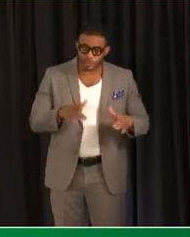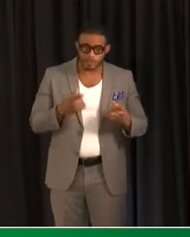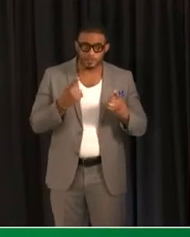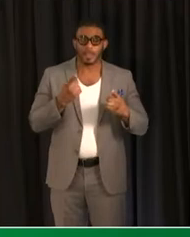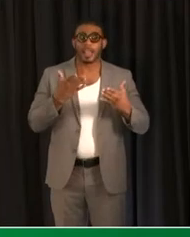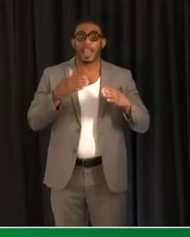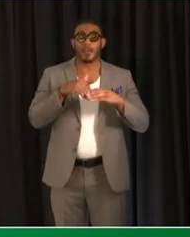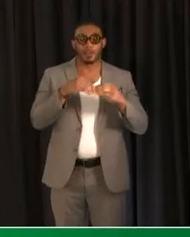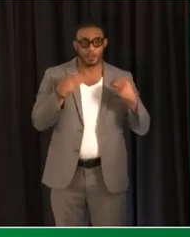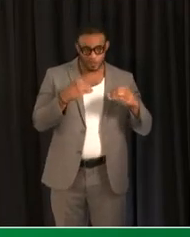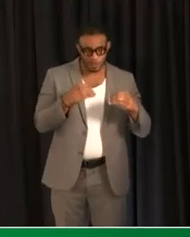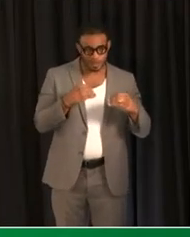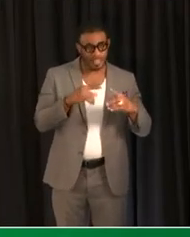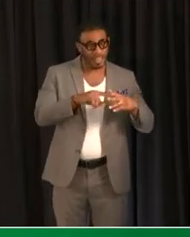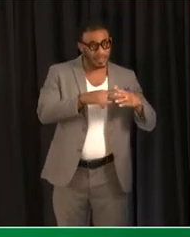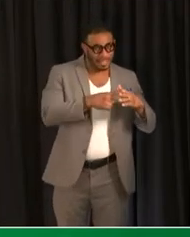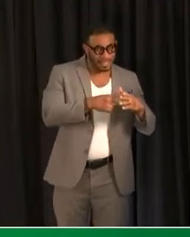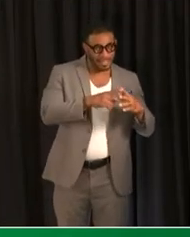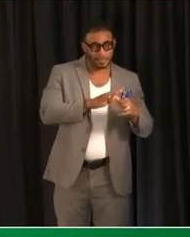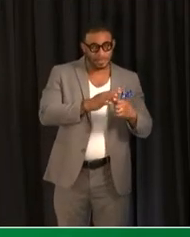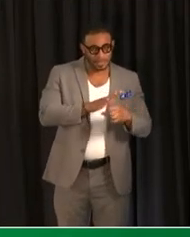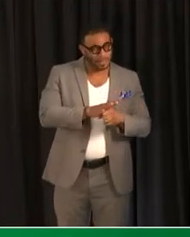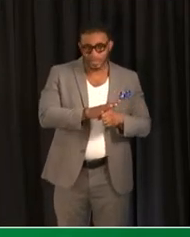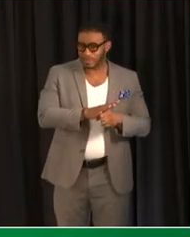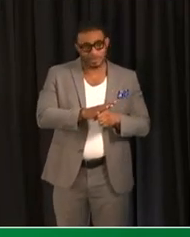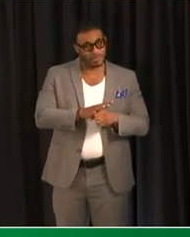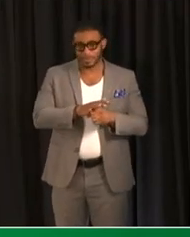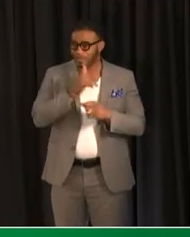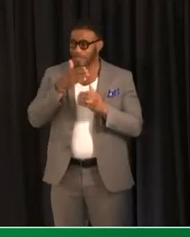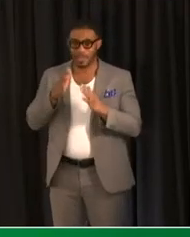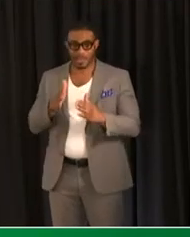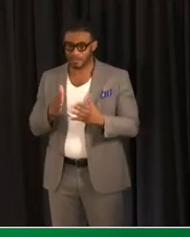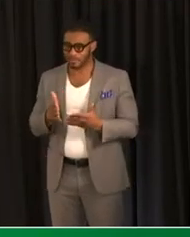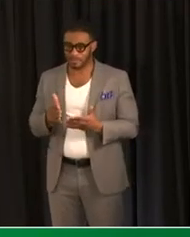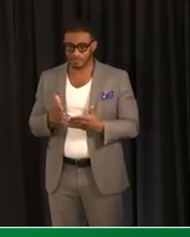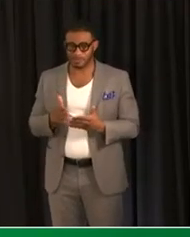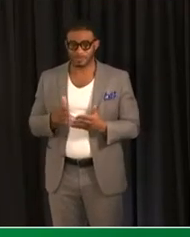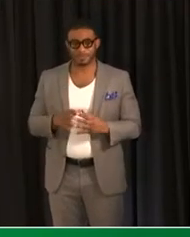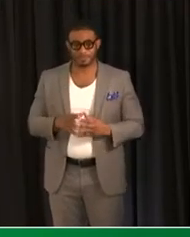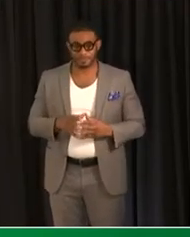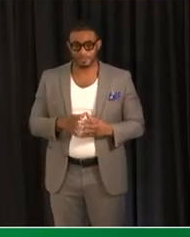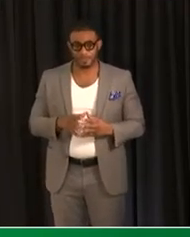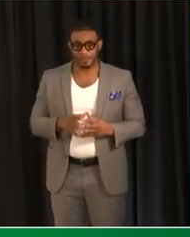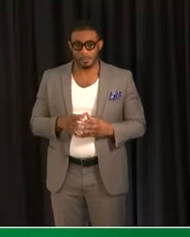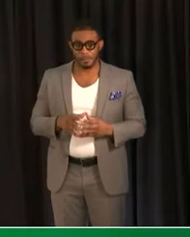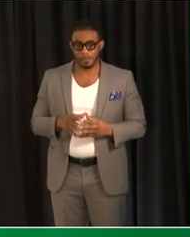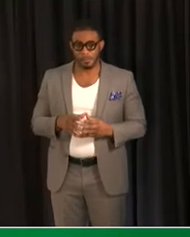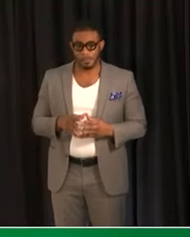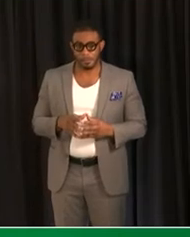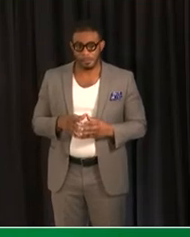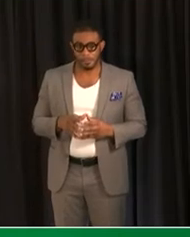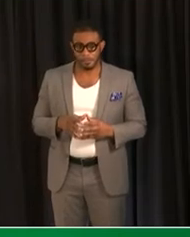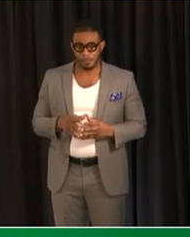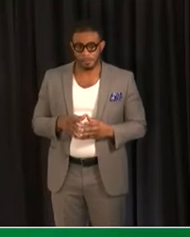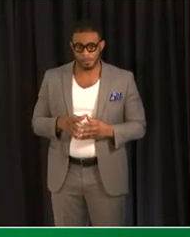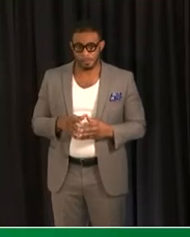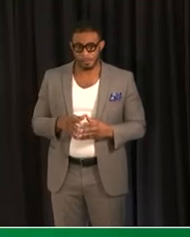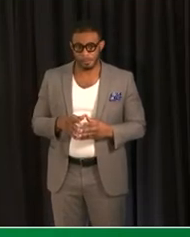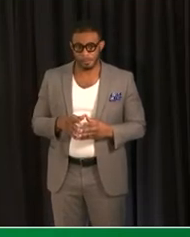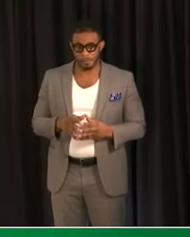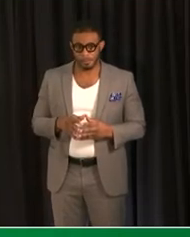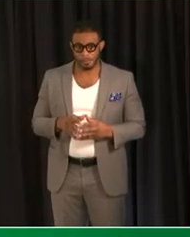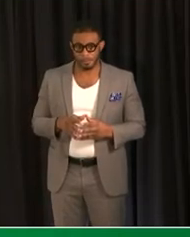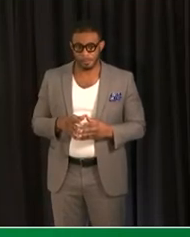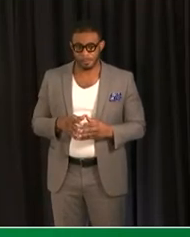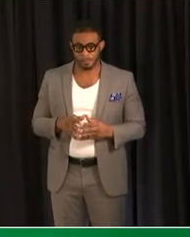children are allowed into the store at the beginning of the pandemic, they were not. Y pues el no entrar niños a la tienda pues